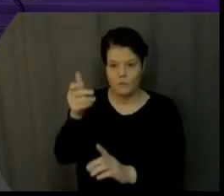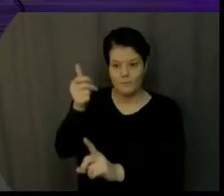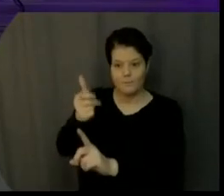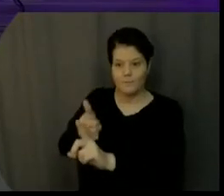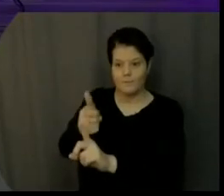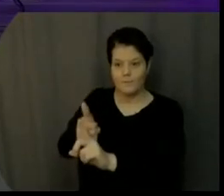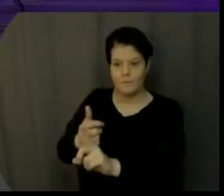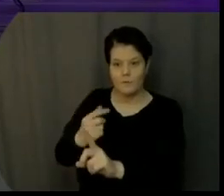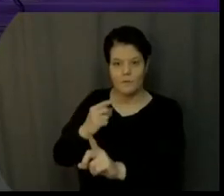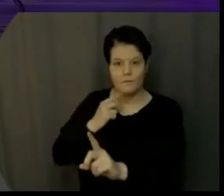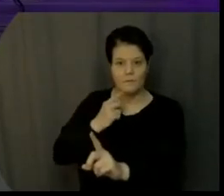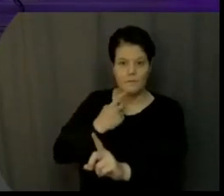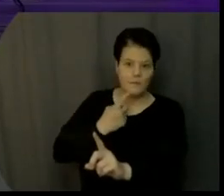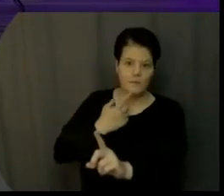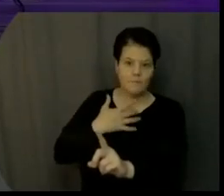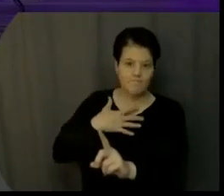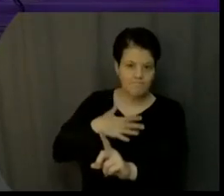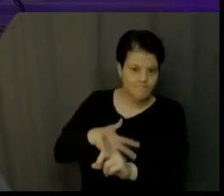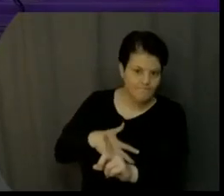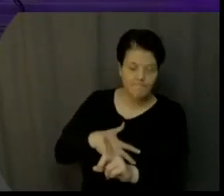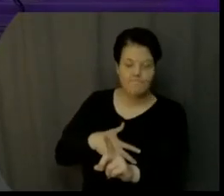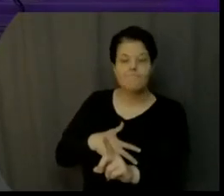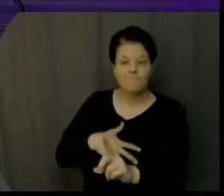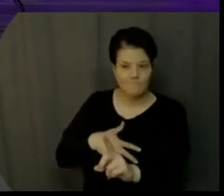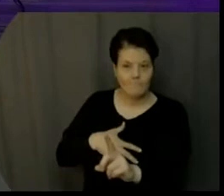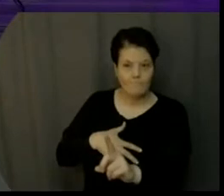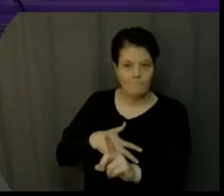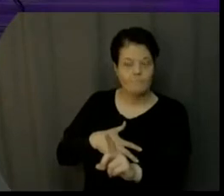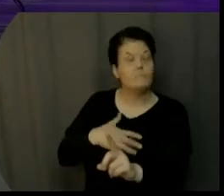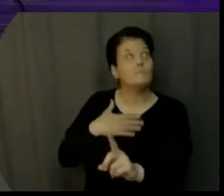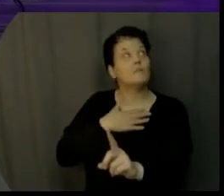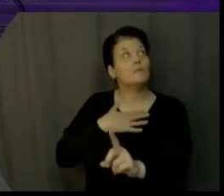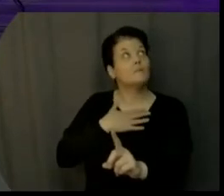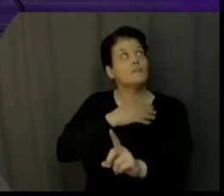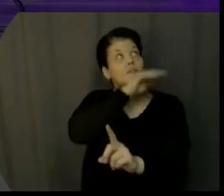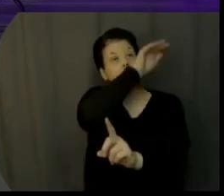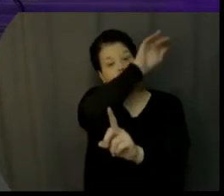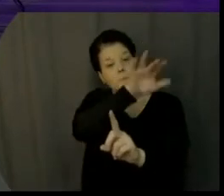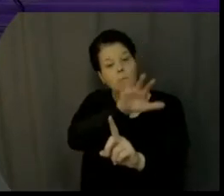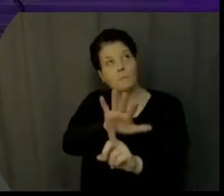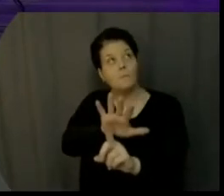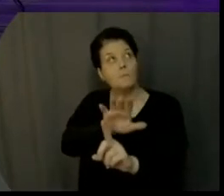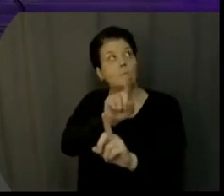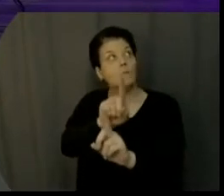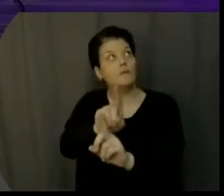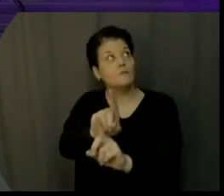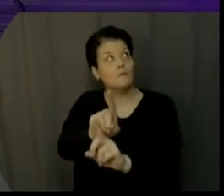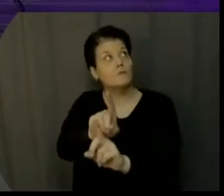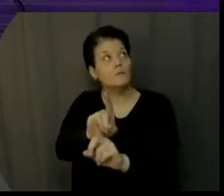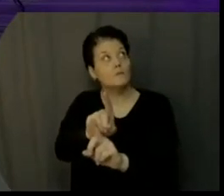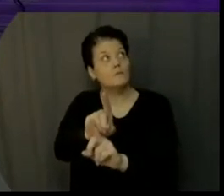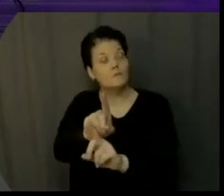Lord, draw close to them. I pray for that person that just feels really broken.